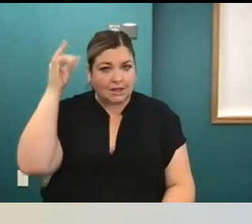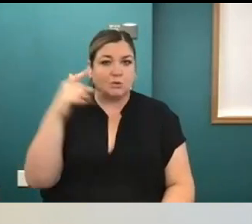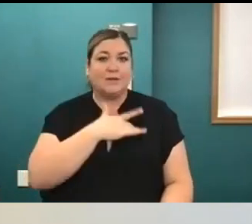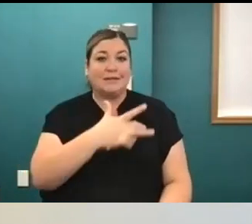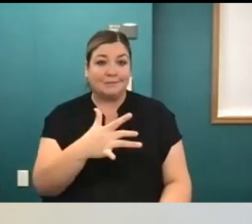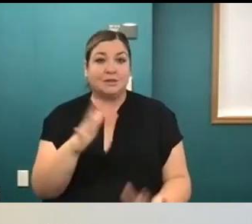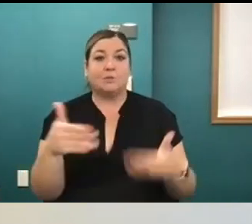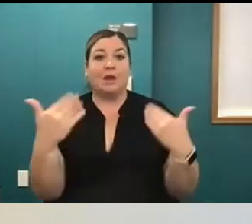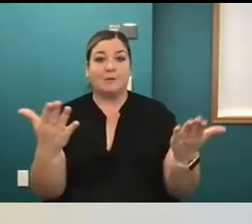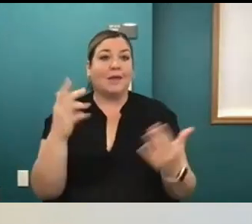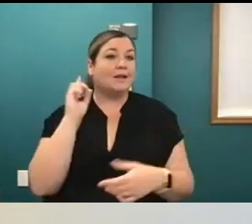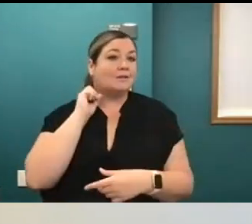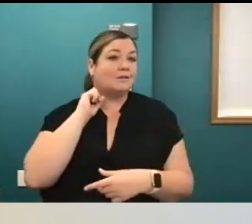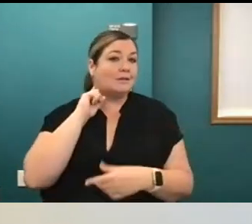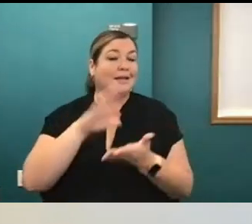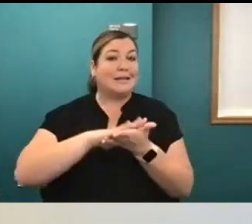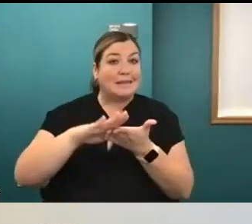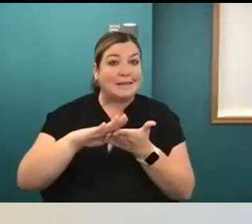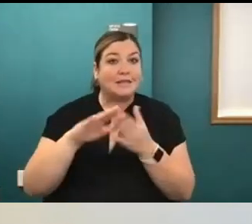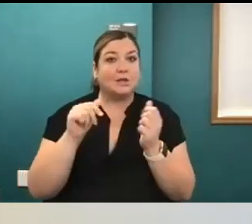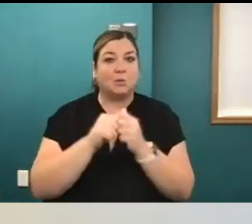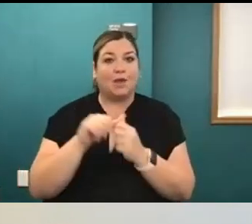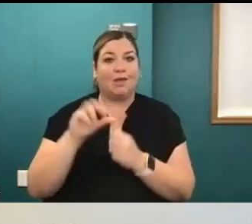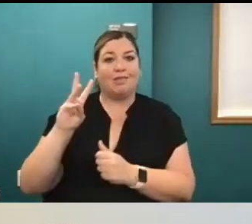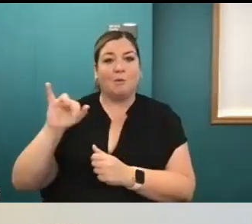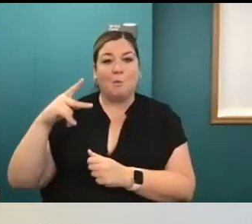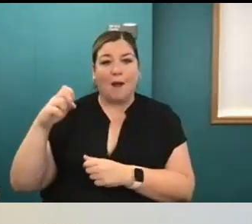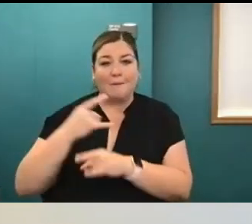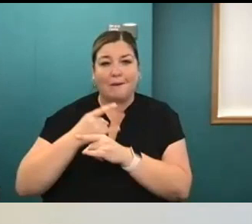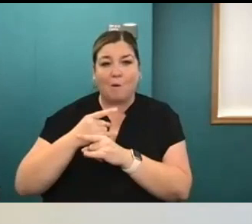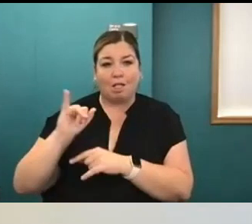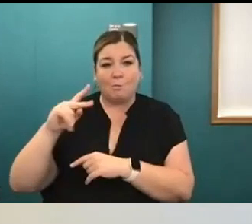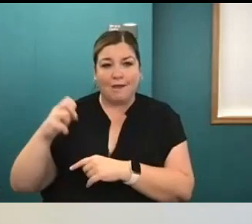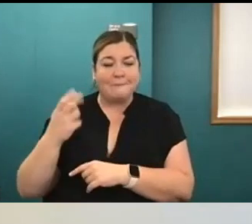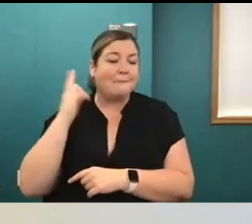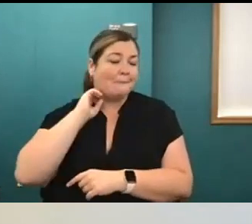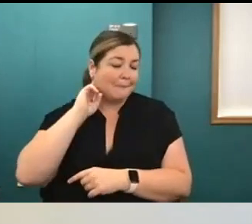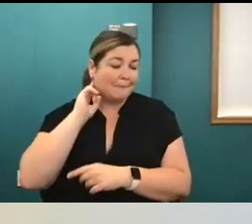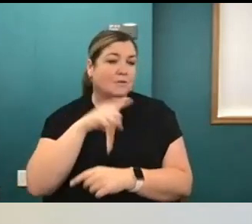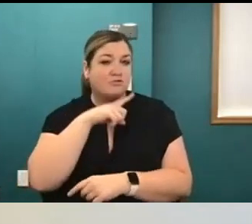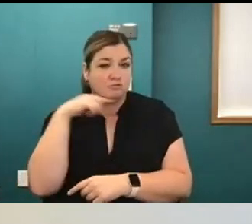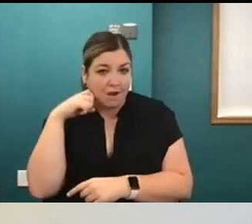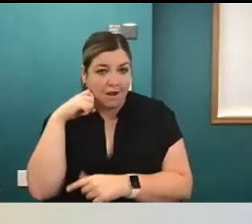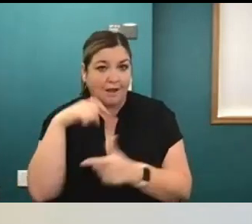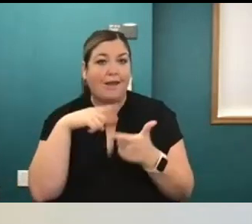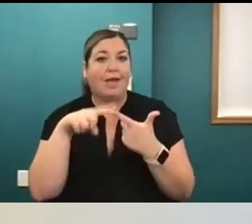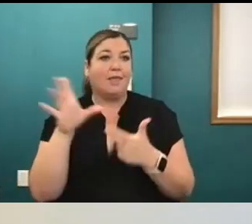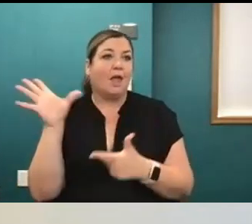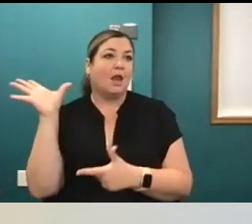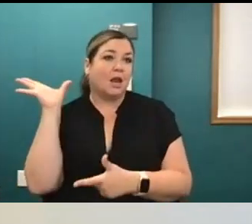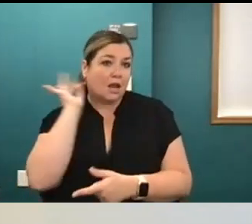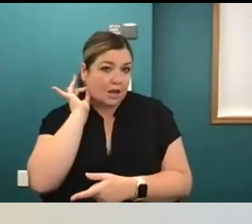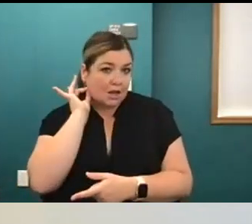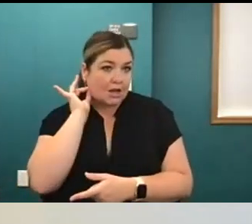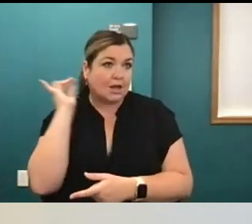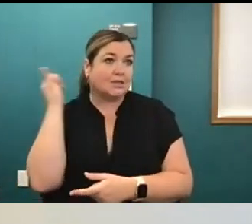you clean the area with an alcohol wipe, let it dry for about a minute or so, apply the adhesive, let that sit for another